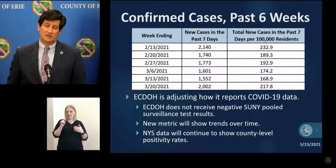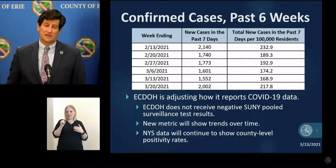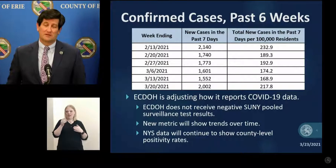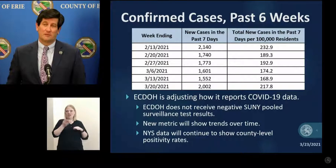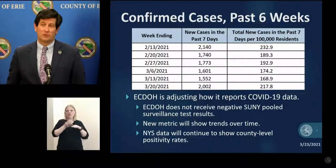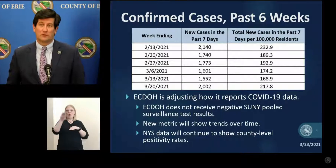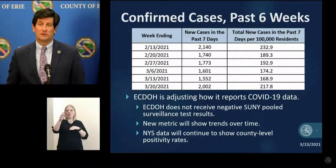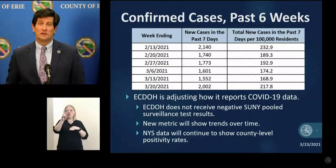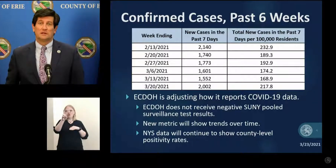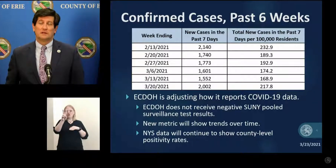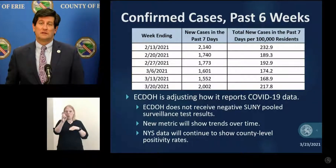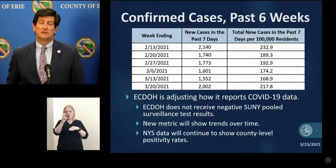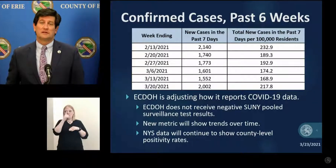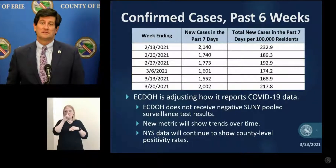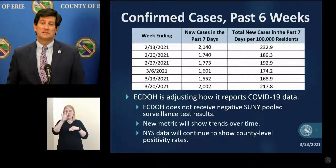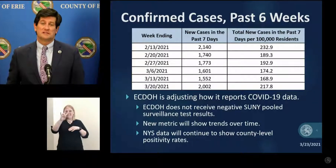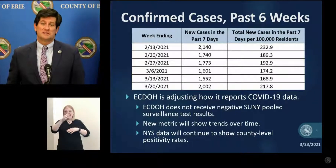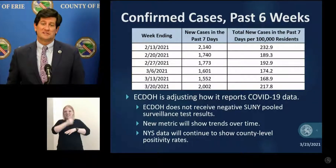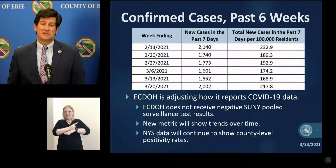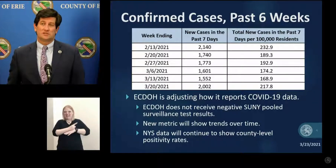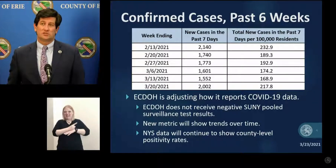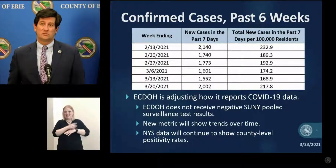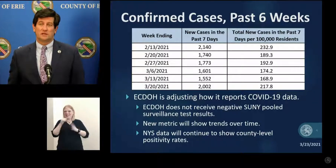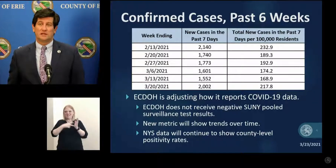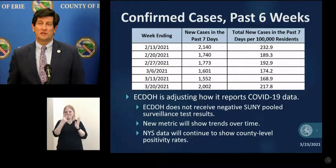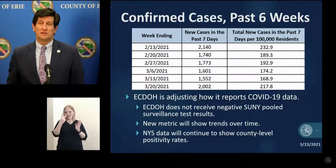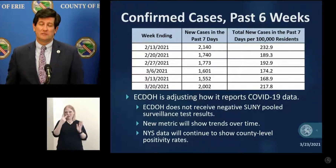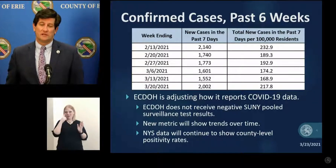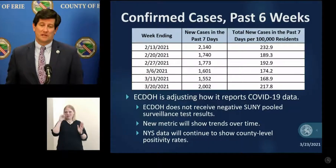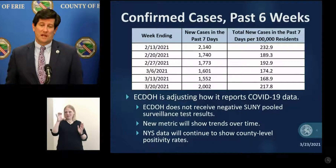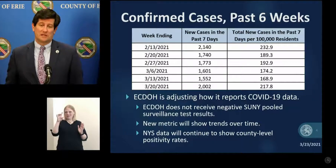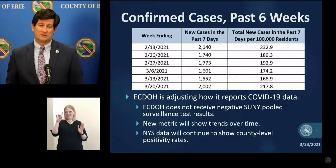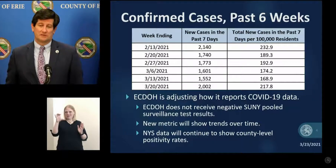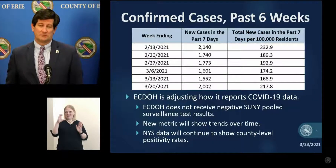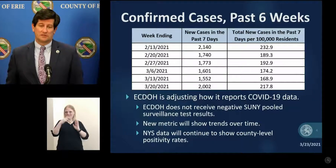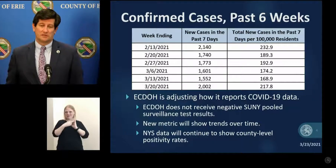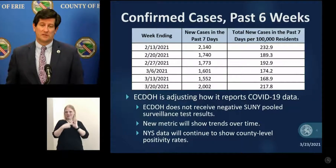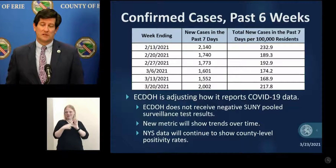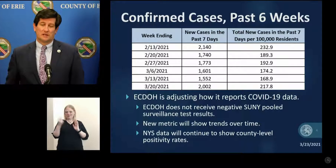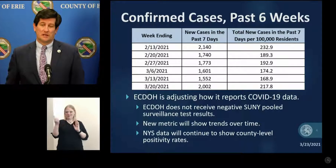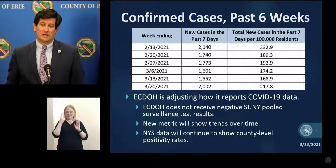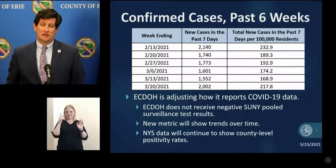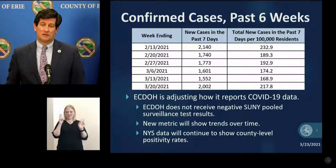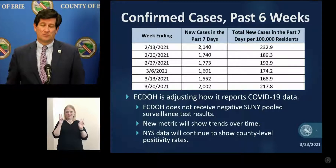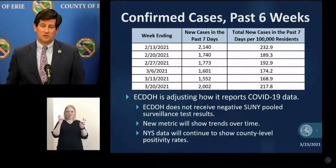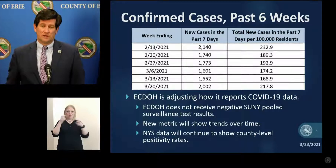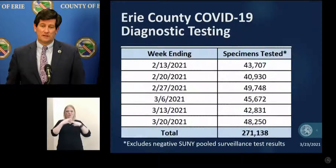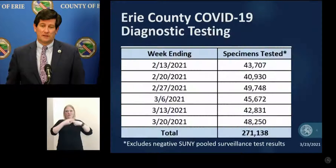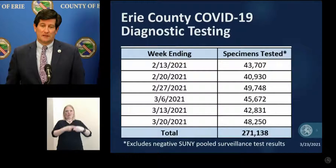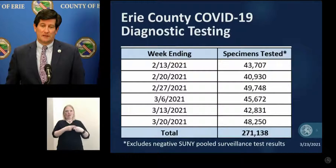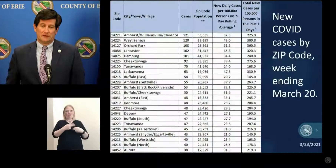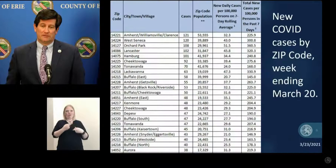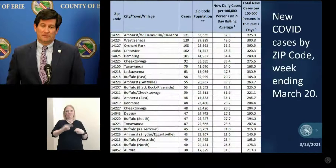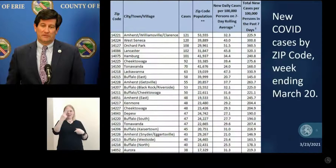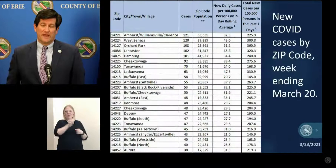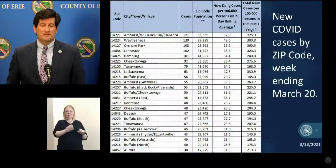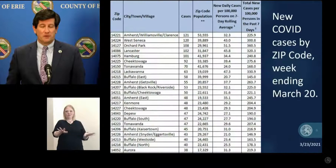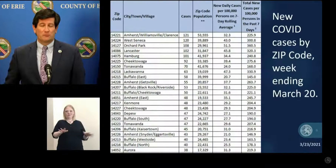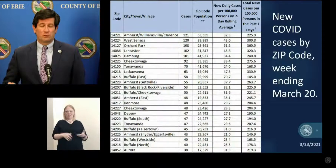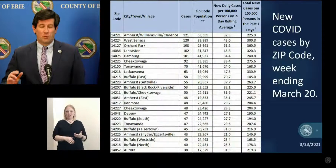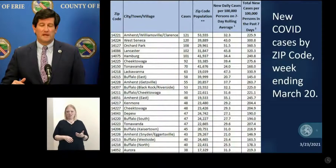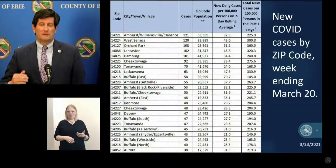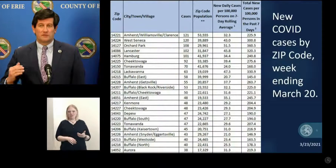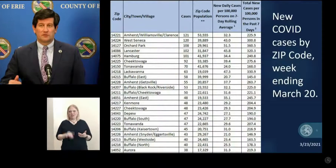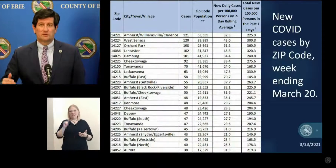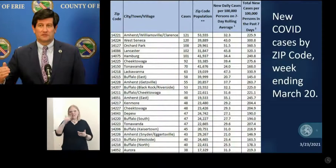really kind of double where the CDC says it should be to be in a high transmission community. That's why we're